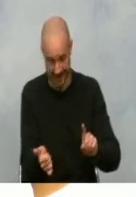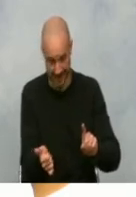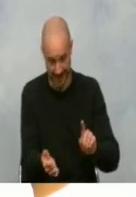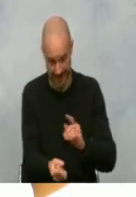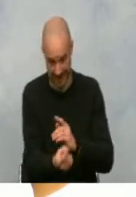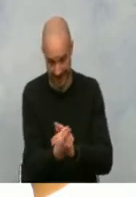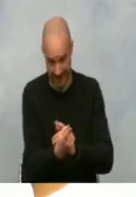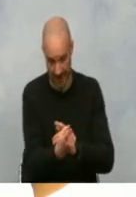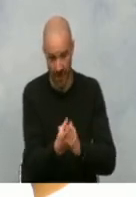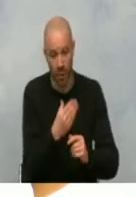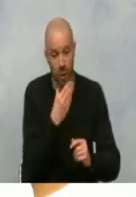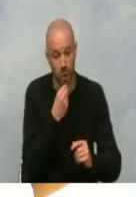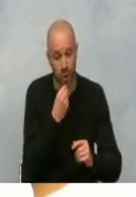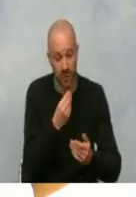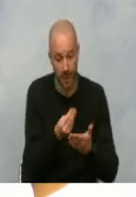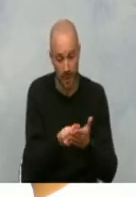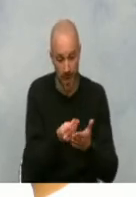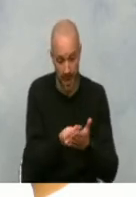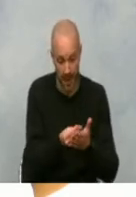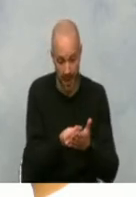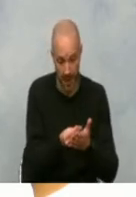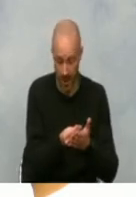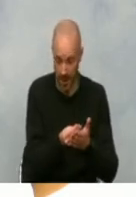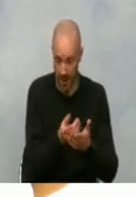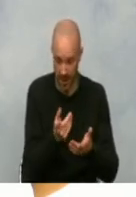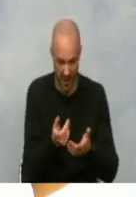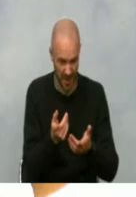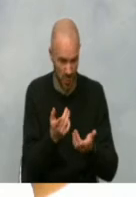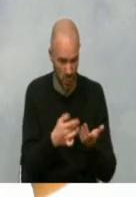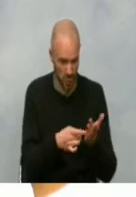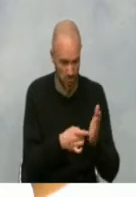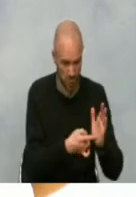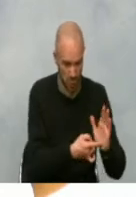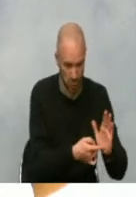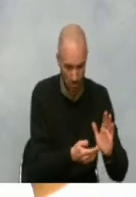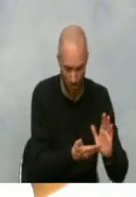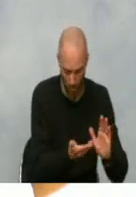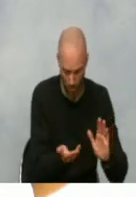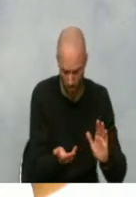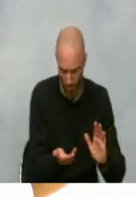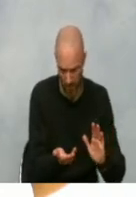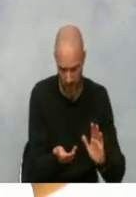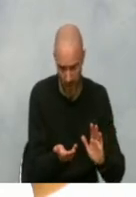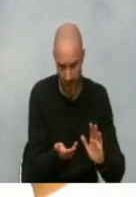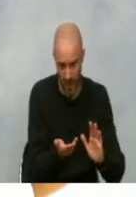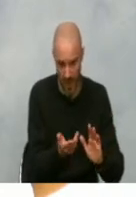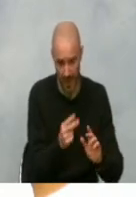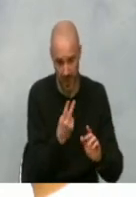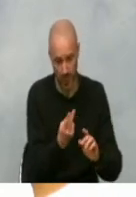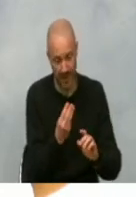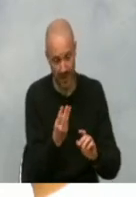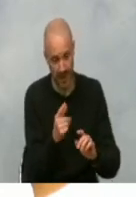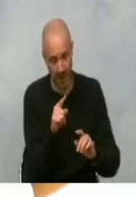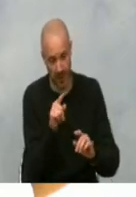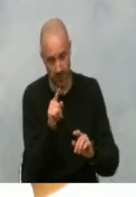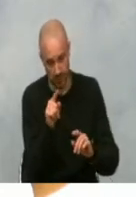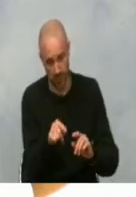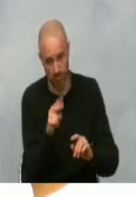use of the money, that would be brought to you. You know, the first part of that is part of the 23-24 budget